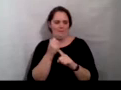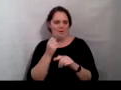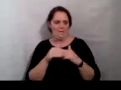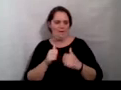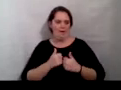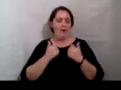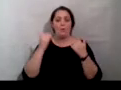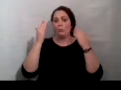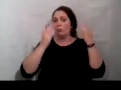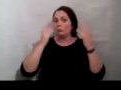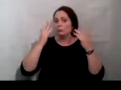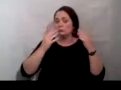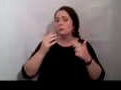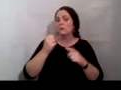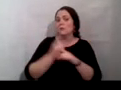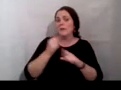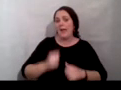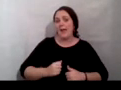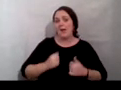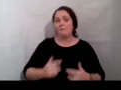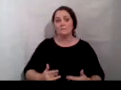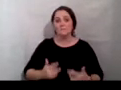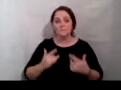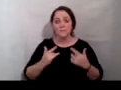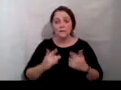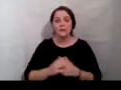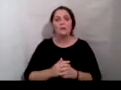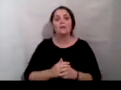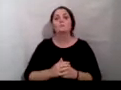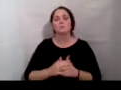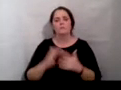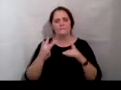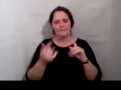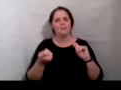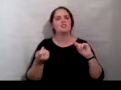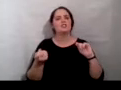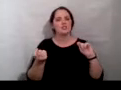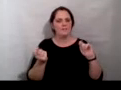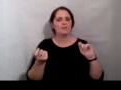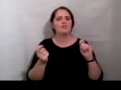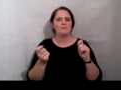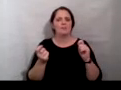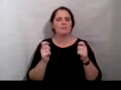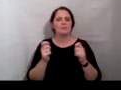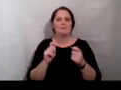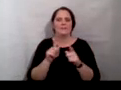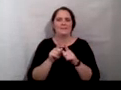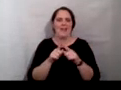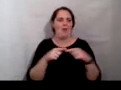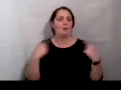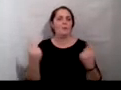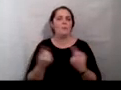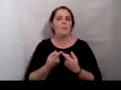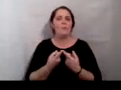impact on how we think about it and how we feel about it and the shifts and changes in us